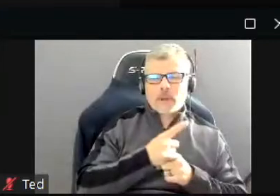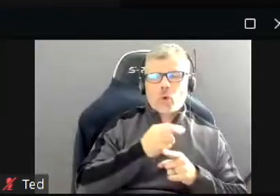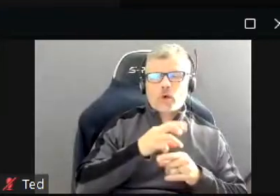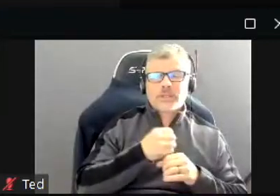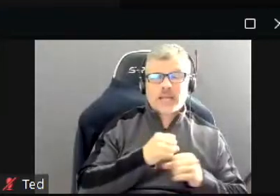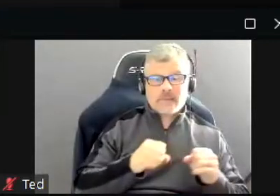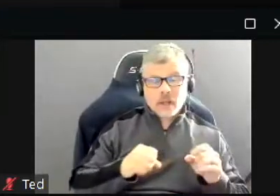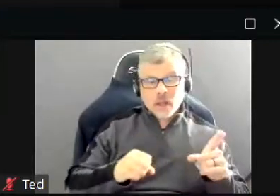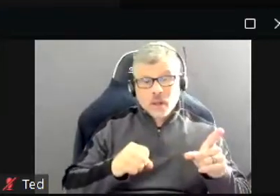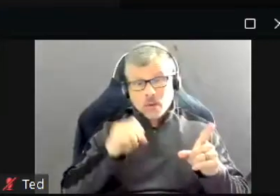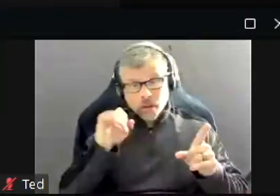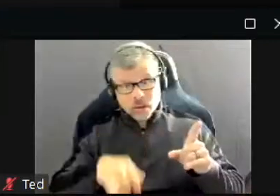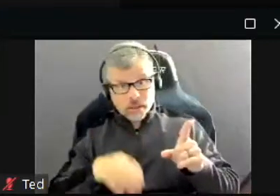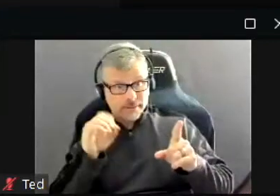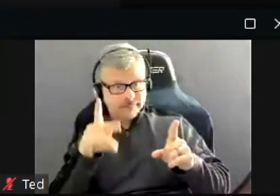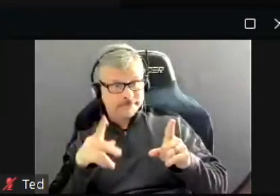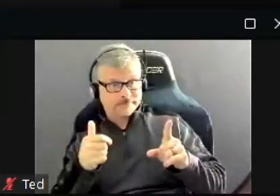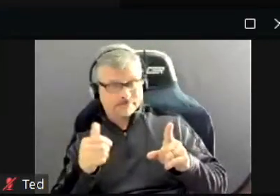good?